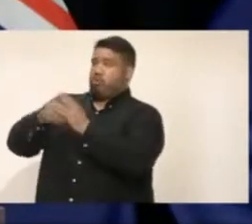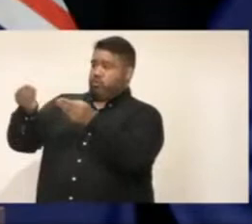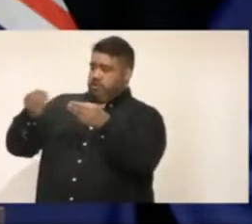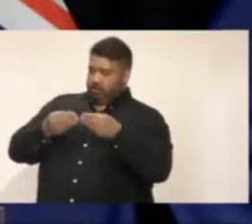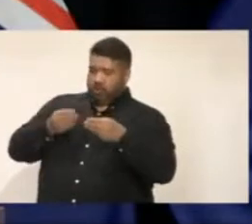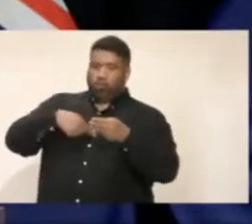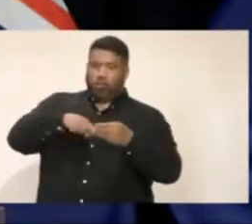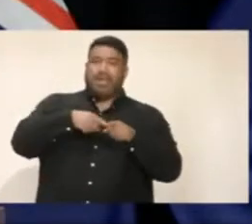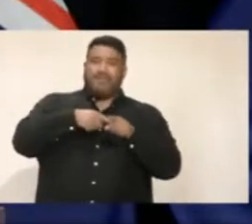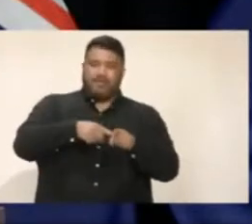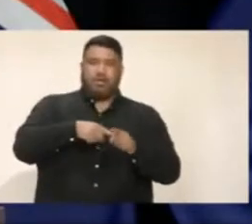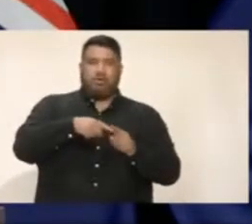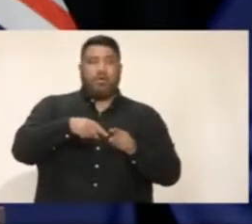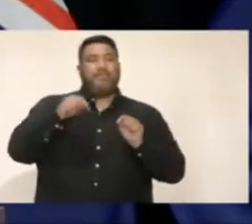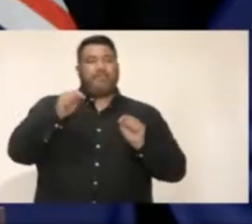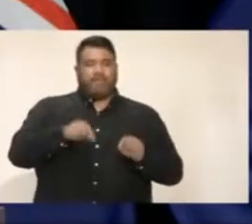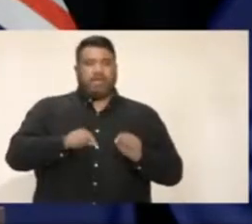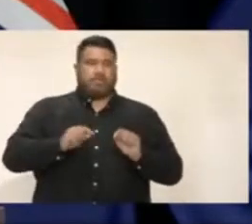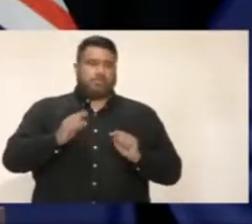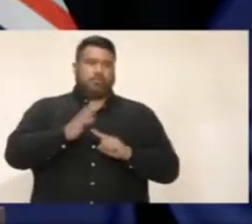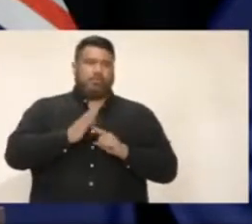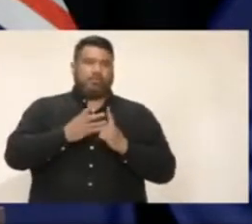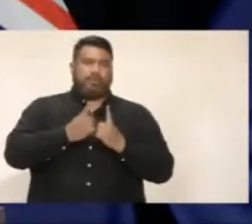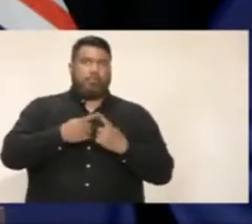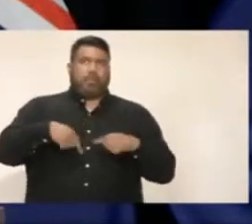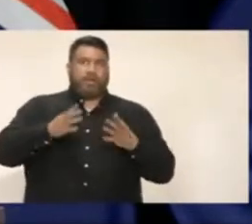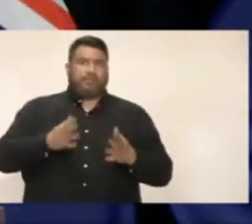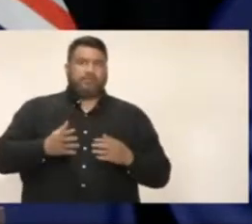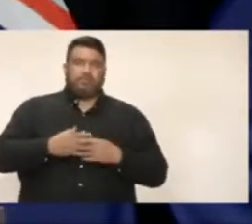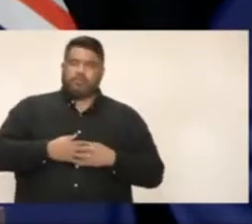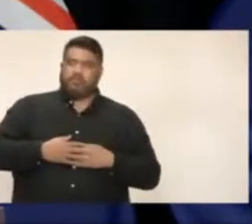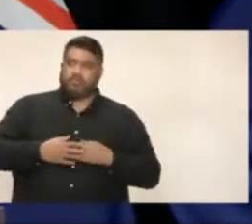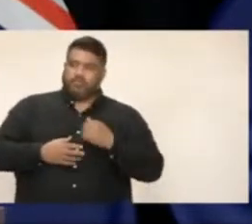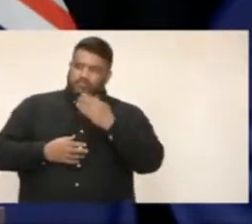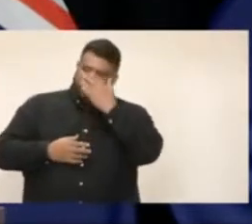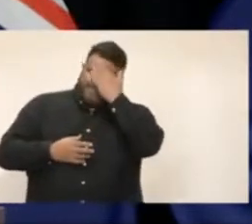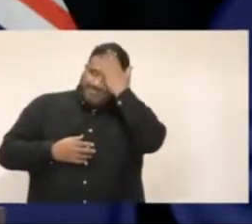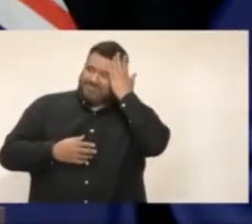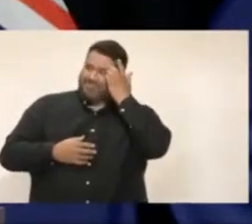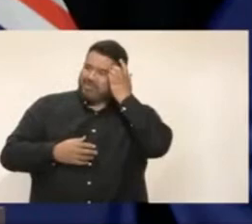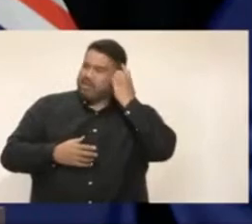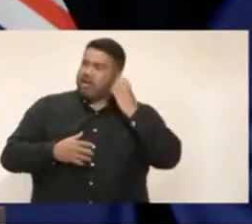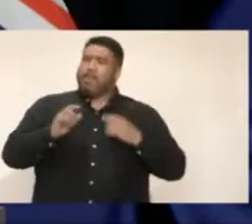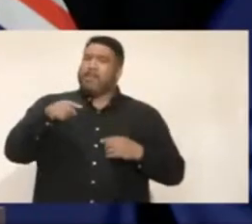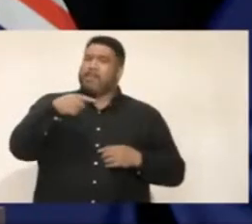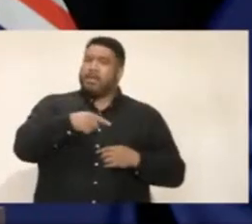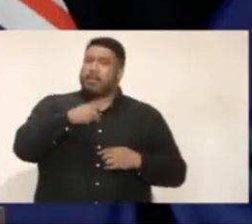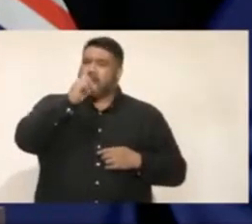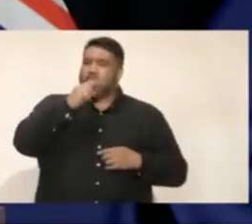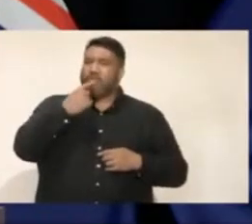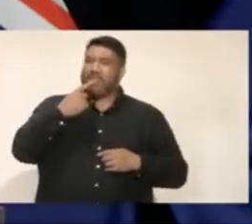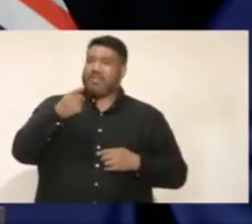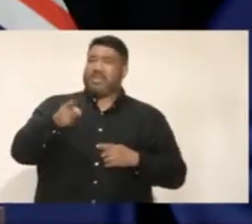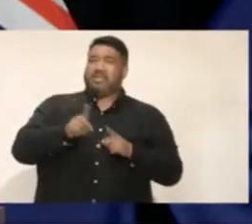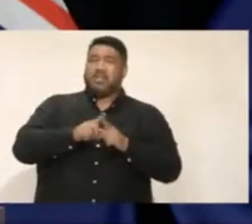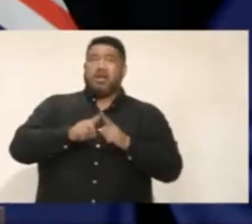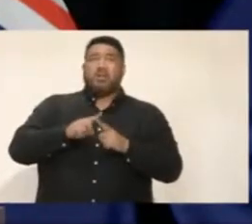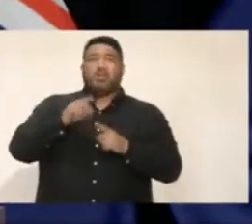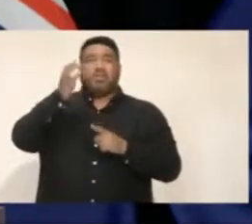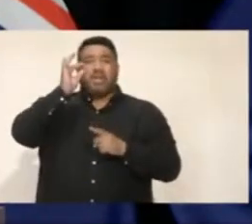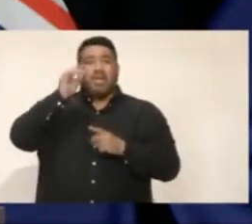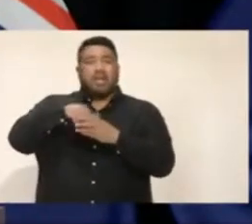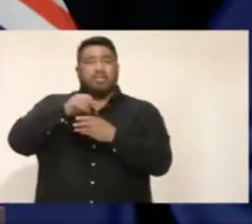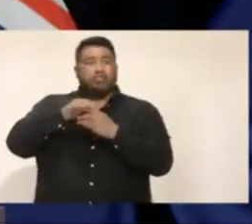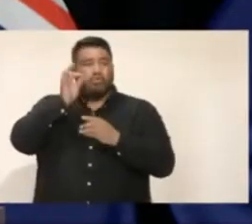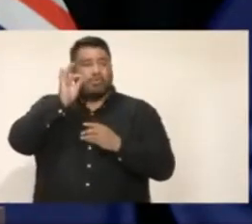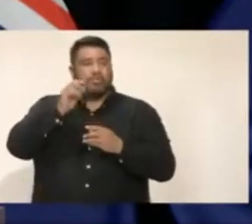and that is, of course, what we are obliged to do. That this might be an undeclared donation of a gift, the Electoral Commission. Yeah, so I've seen